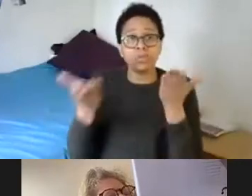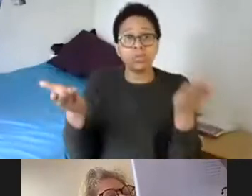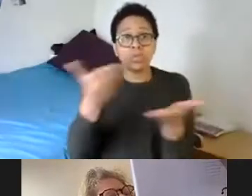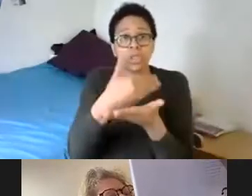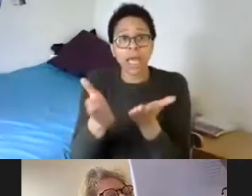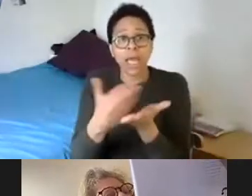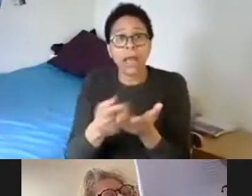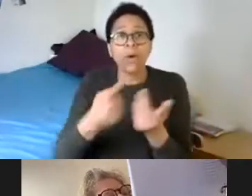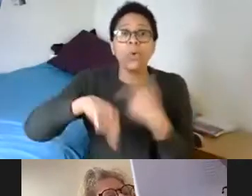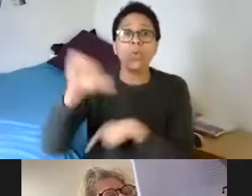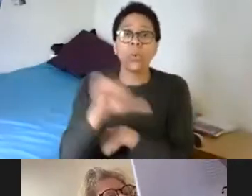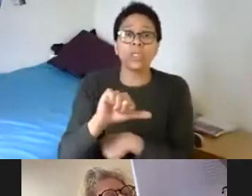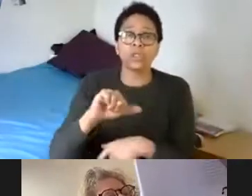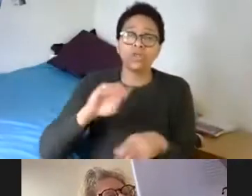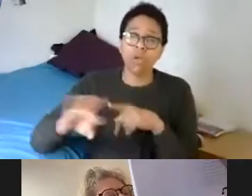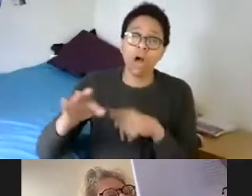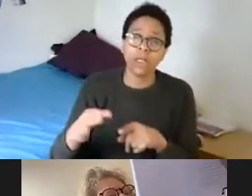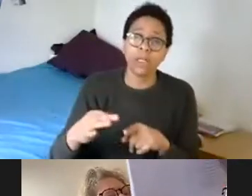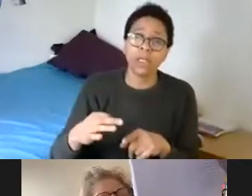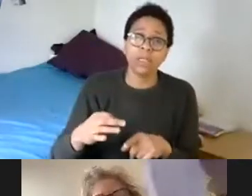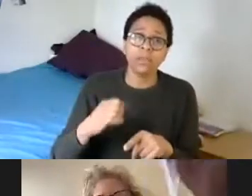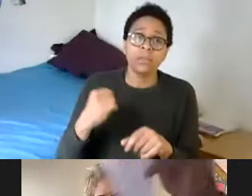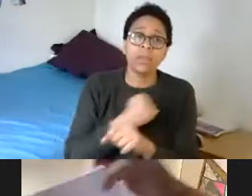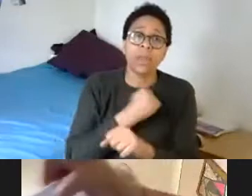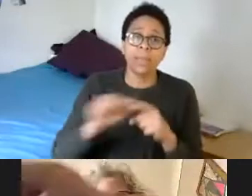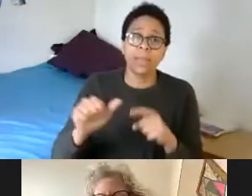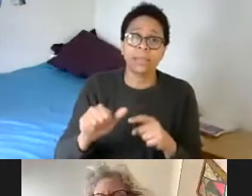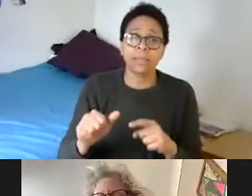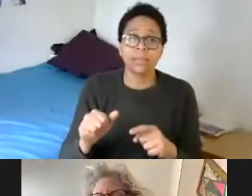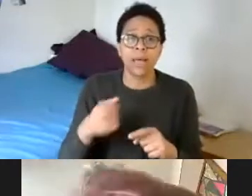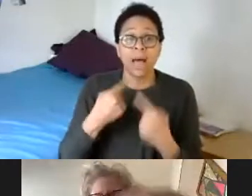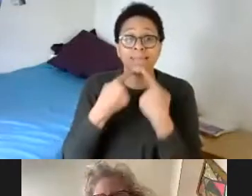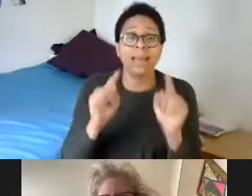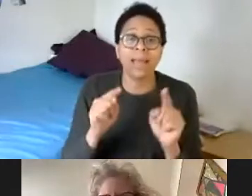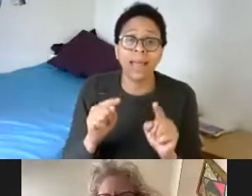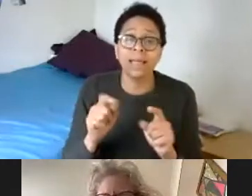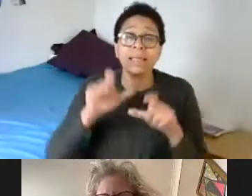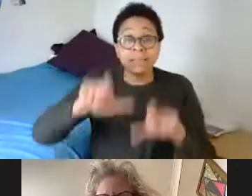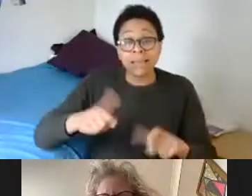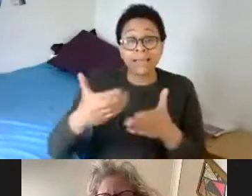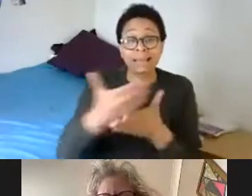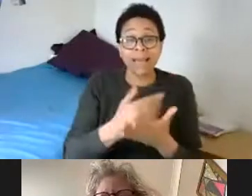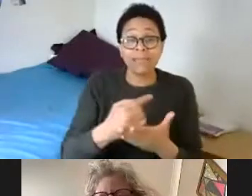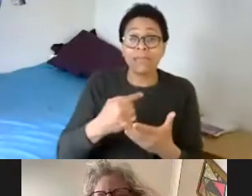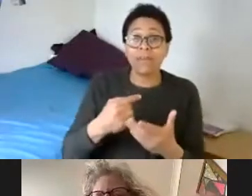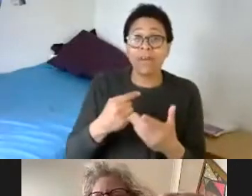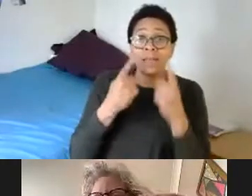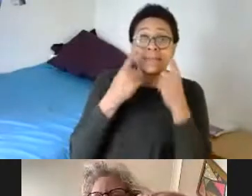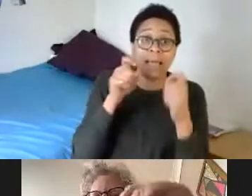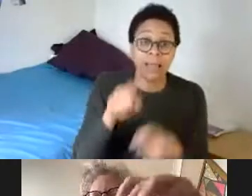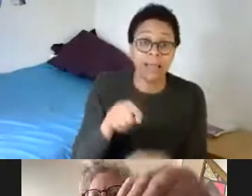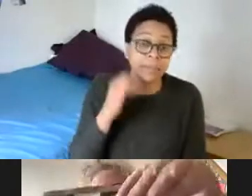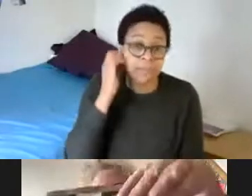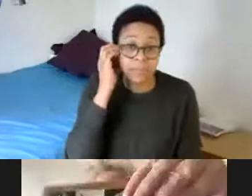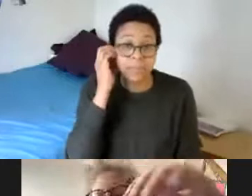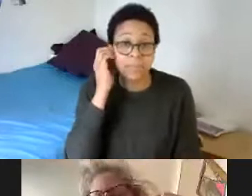it, I declare. Stay creative and take care. But then the other thing I was thinking, I got this the other day